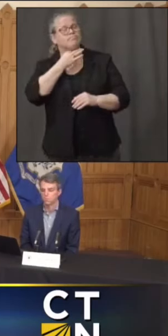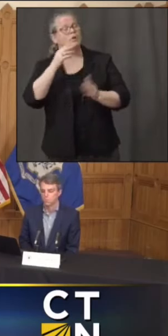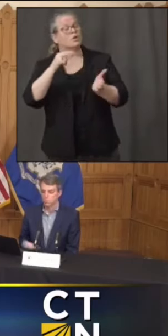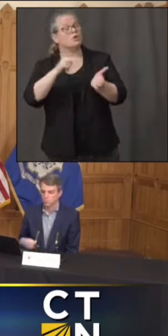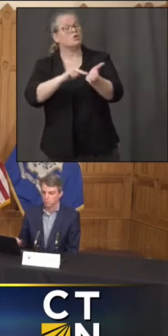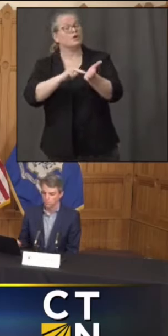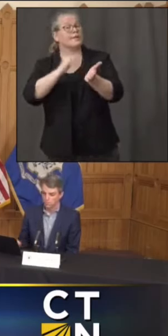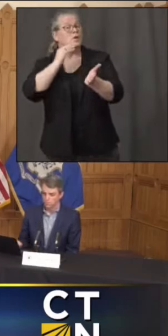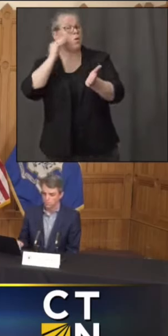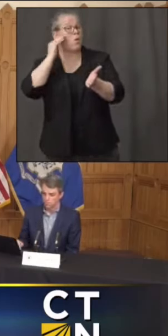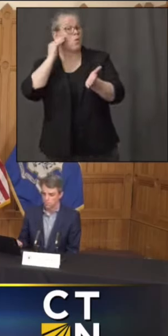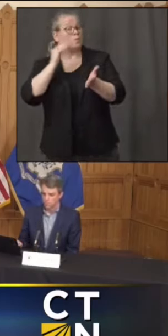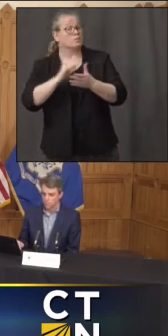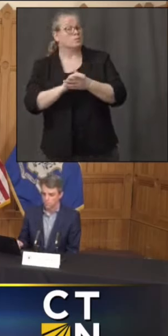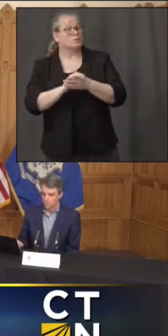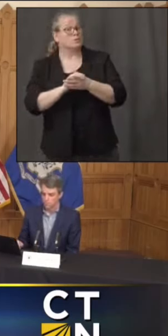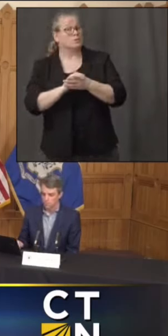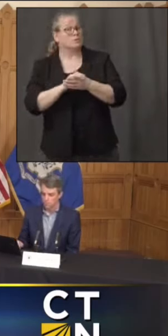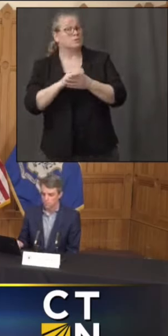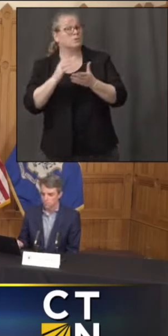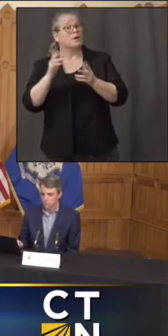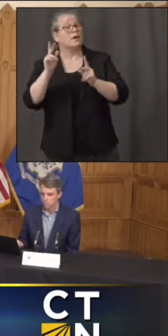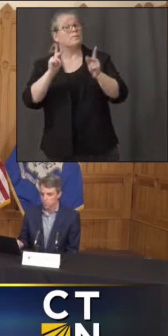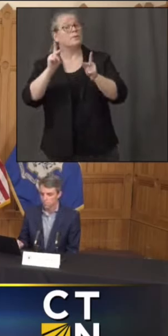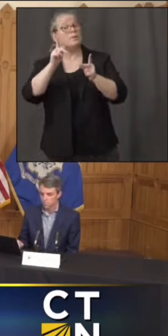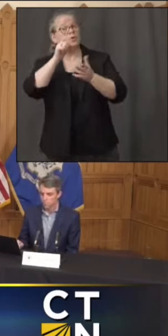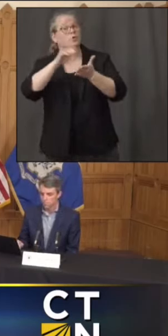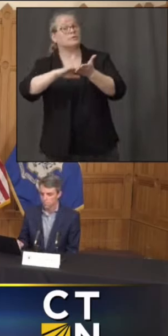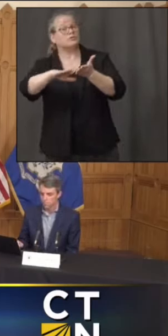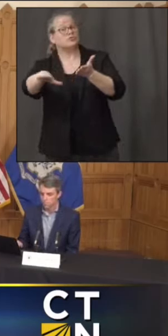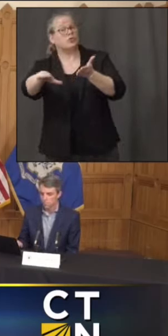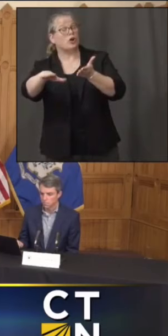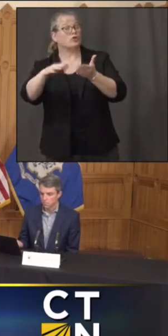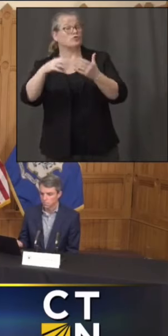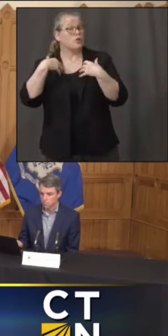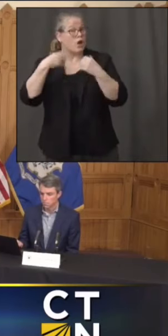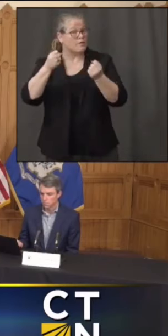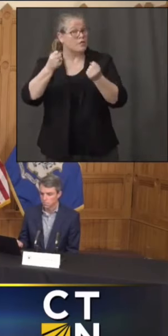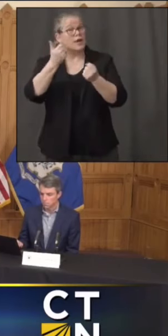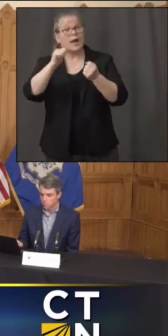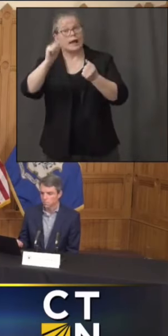home discharges and recoveries and things?